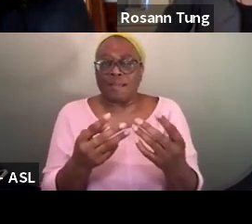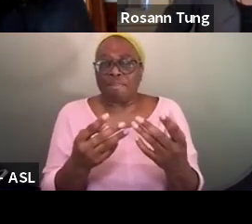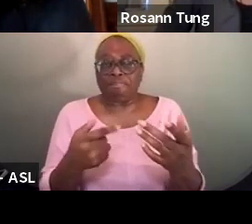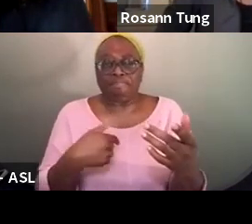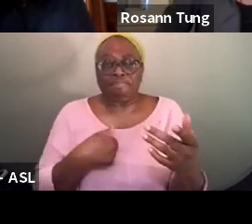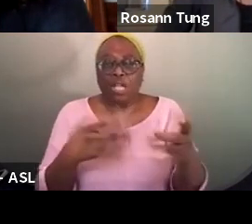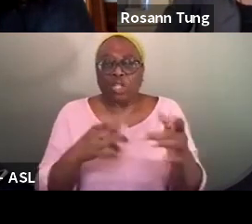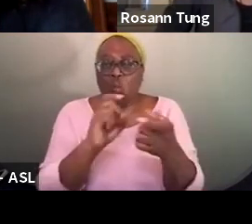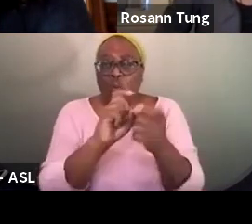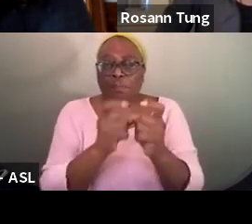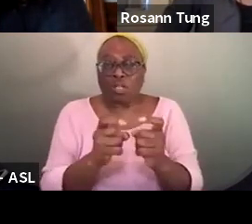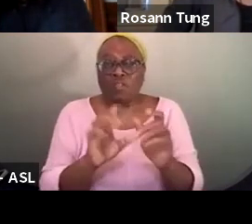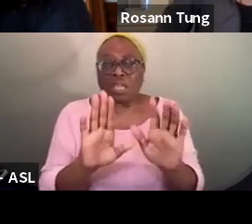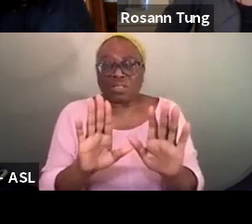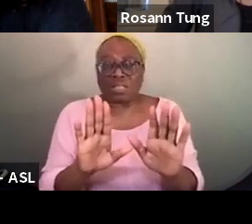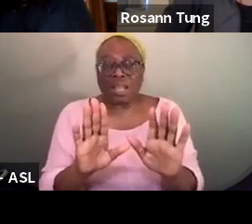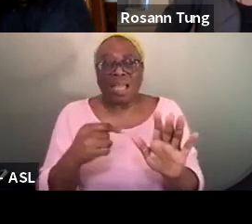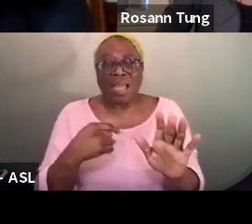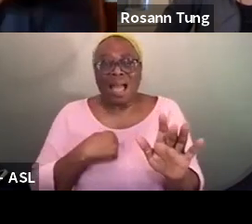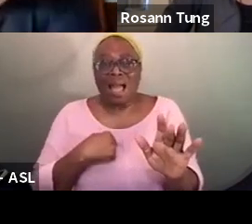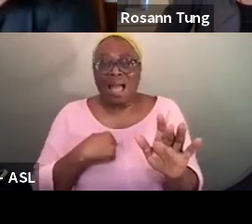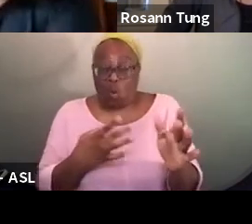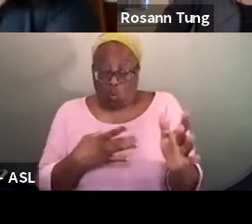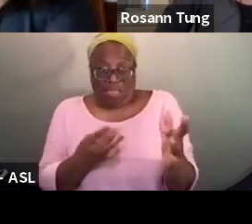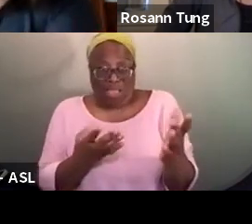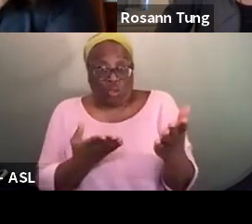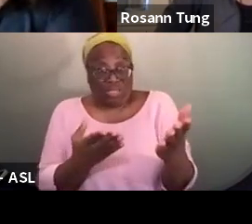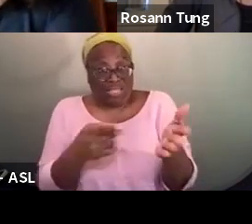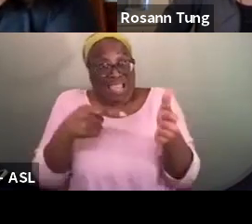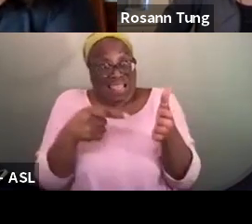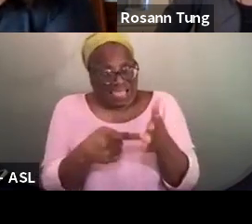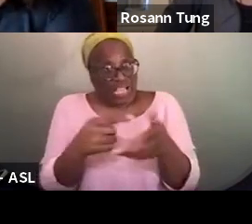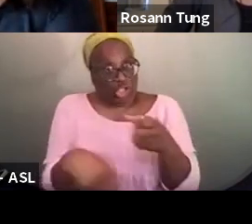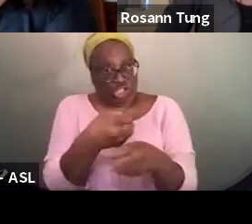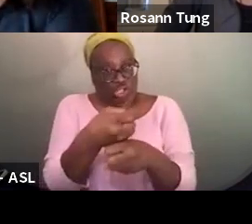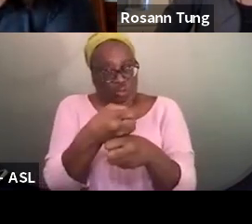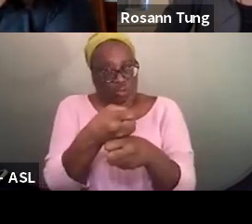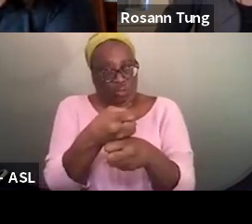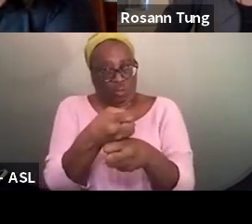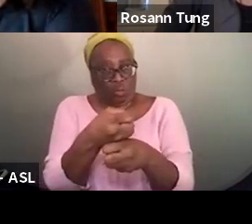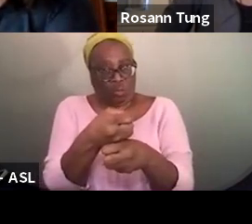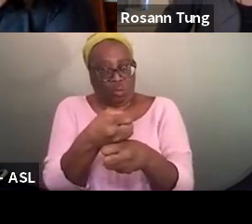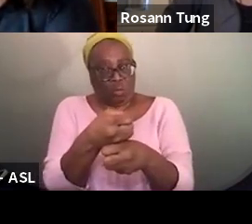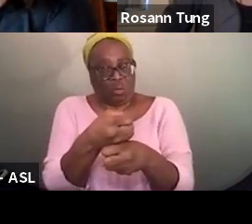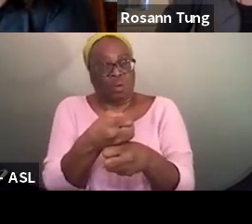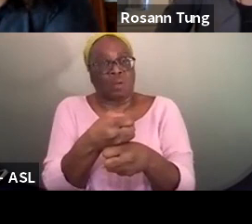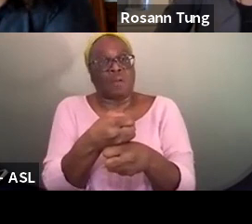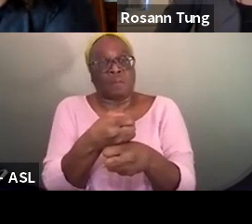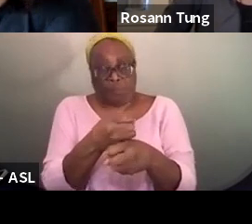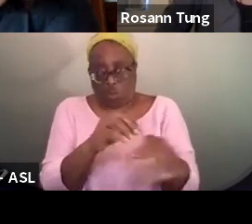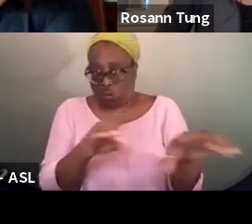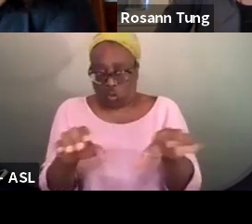Condon-Passos, to what you indicated, I might suggest that this year, you know, as was stated, we do the